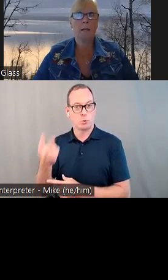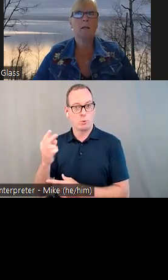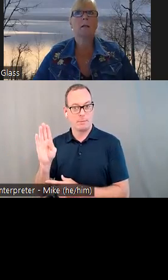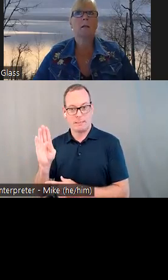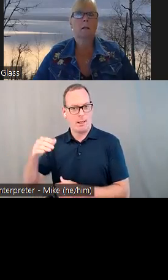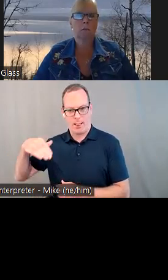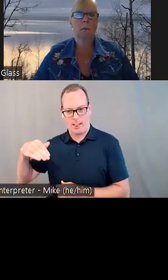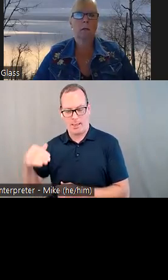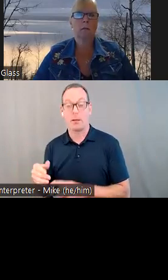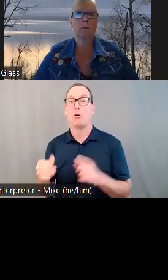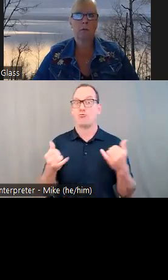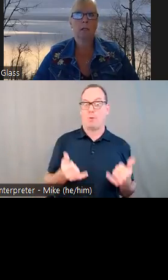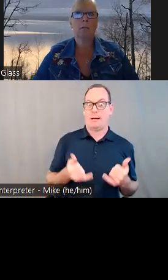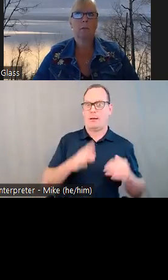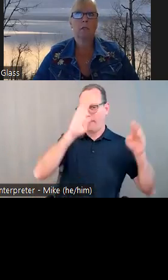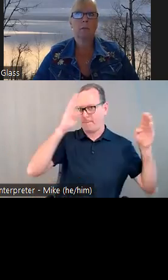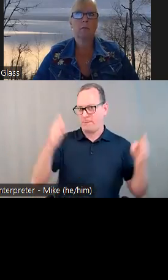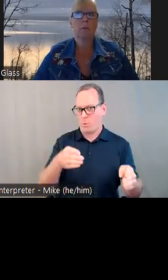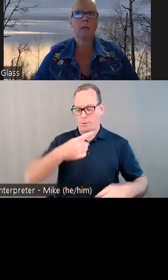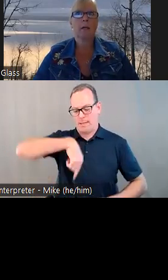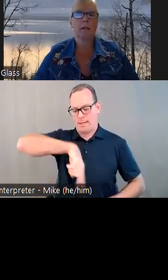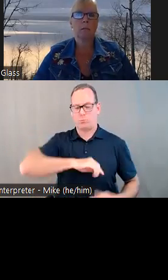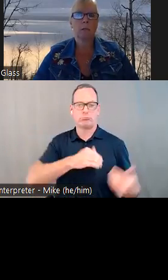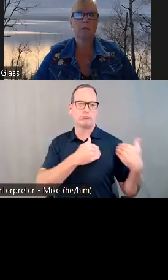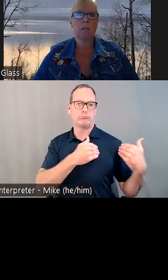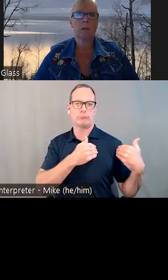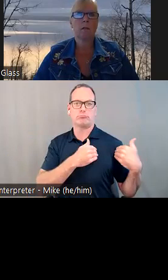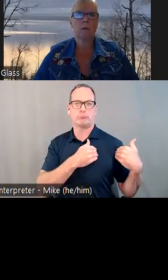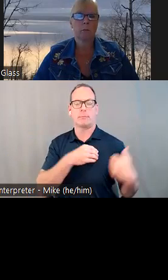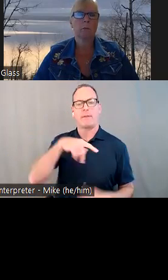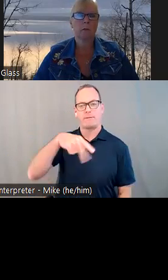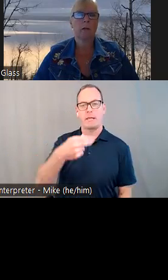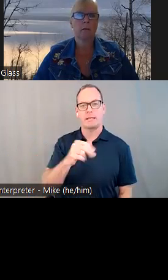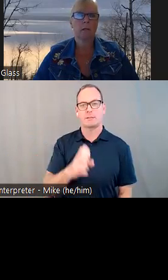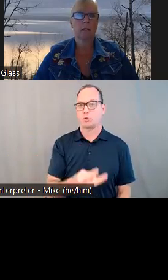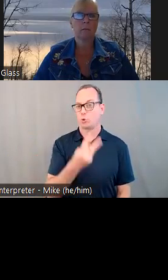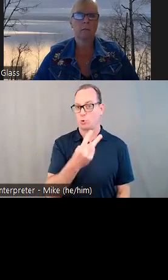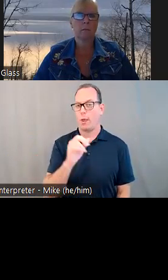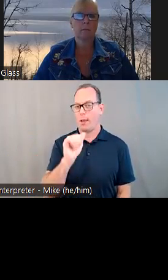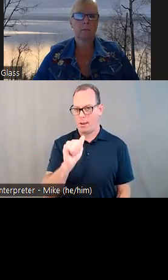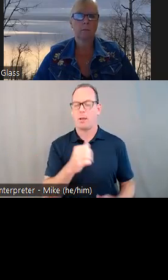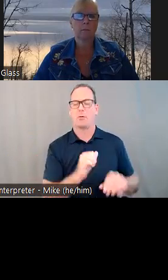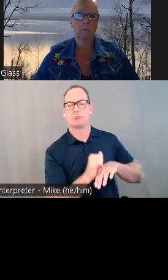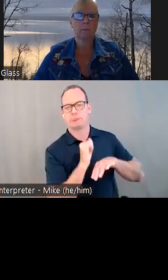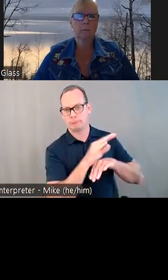2A is what we are directly responsible for and the measures on which we're evaluated.